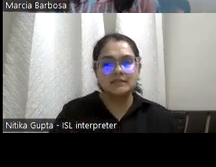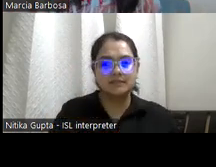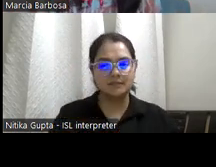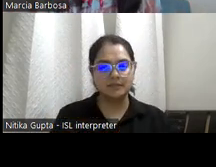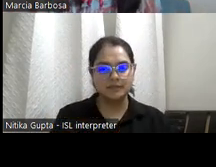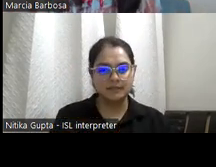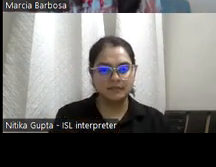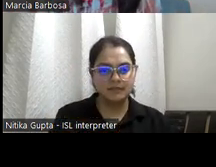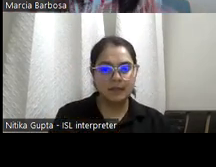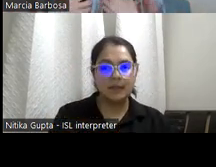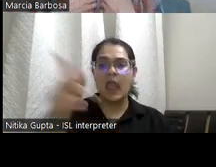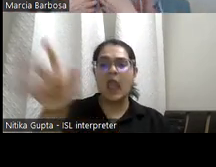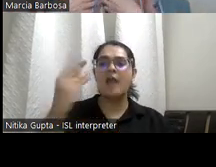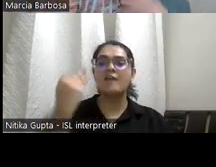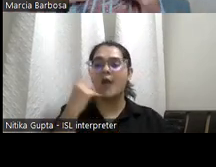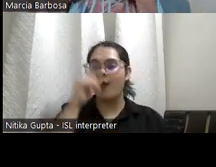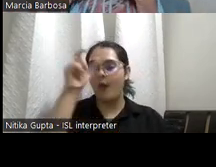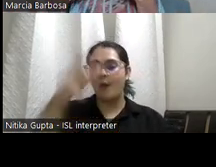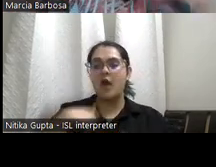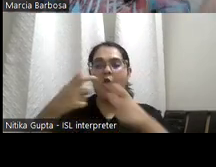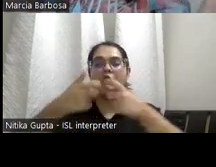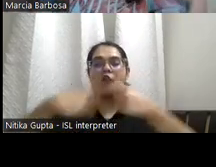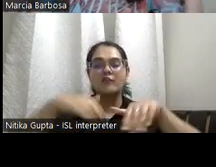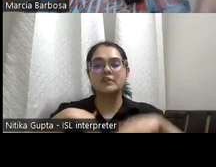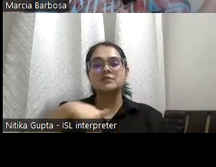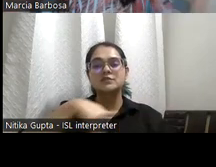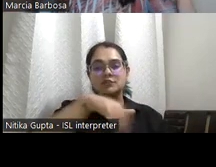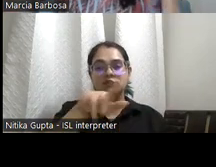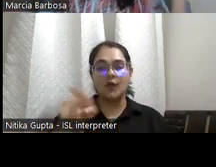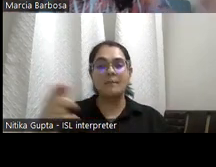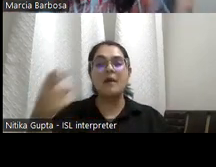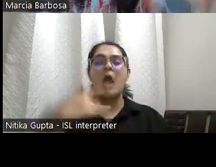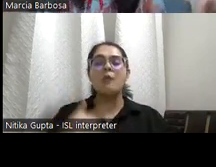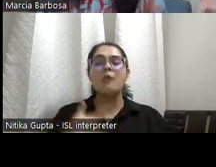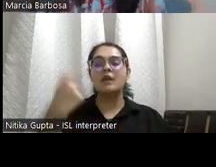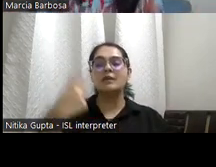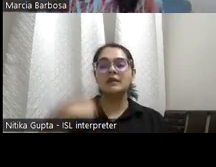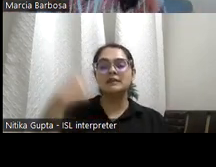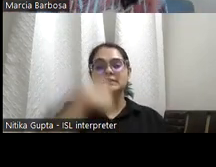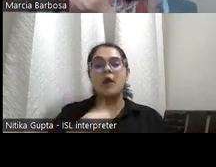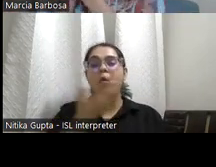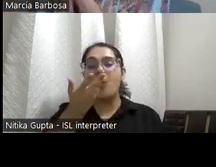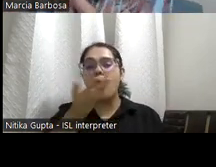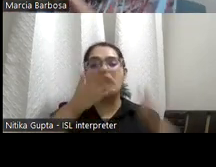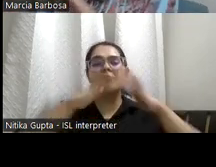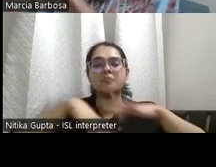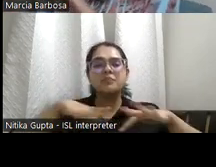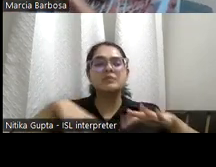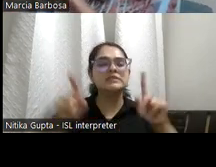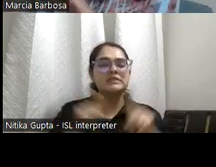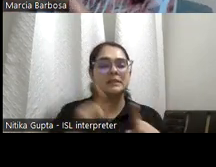Each time I go to a conference in physics in my own field to talk about my water simulations, I